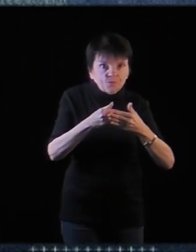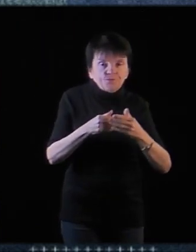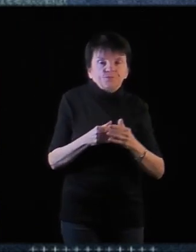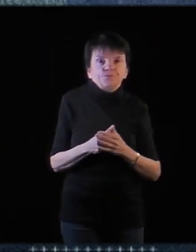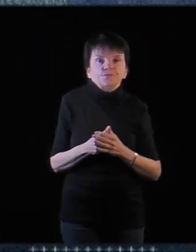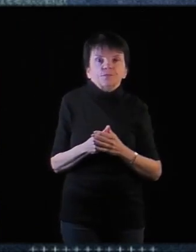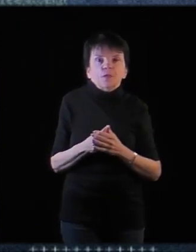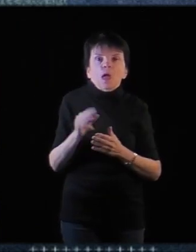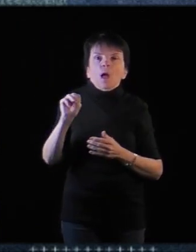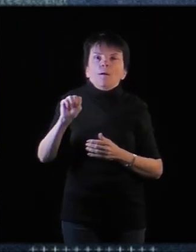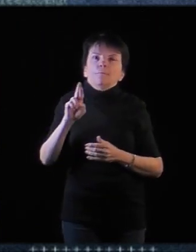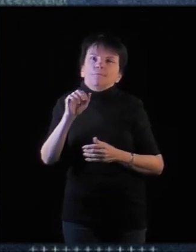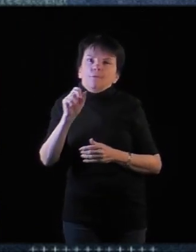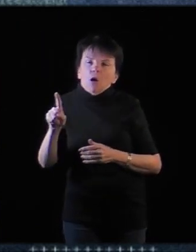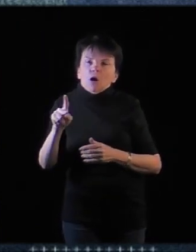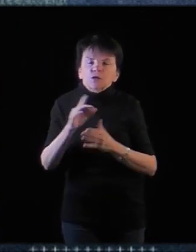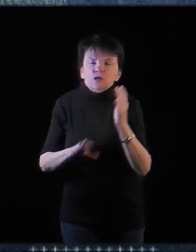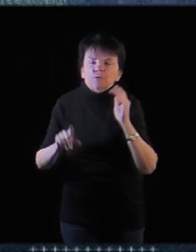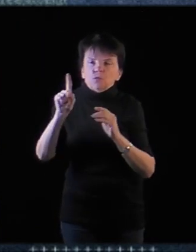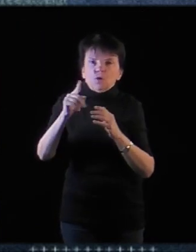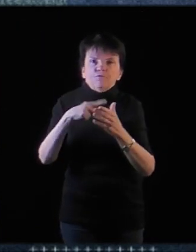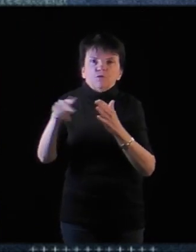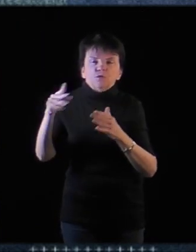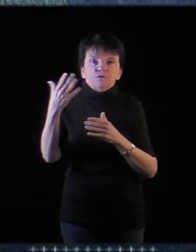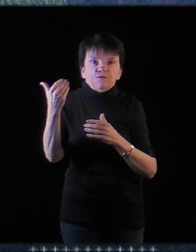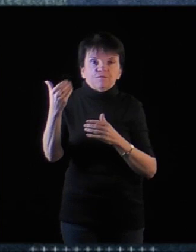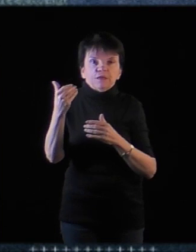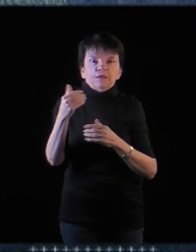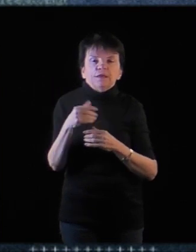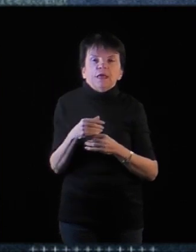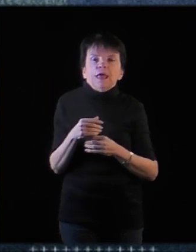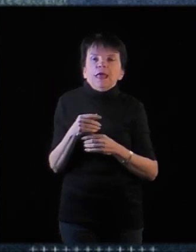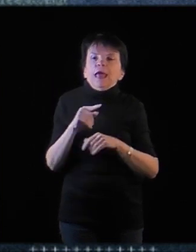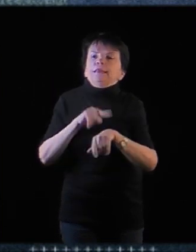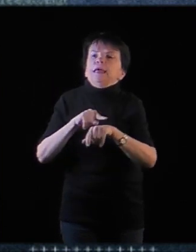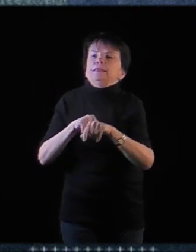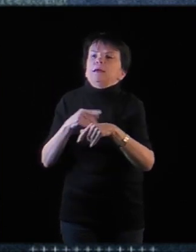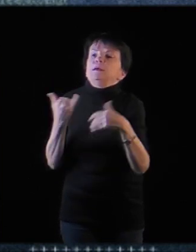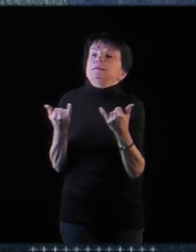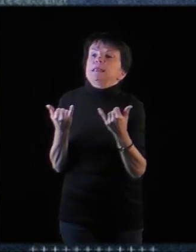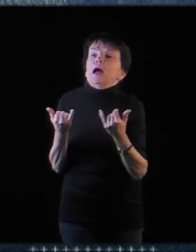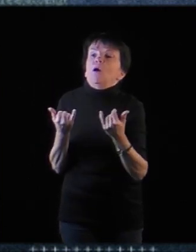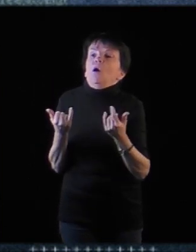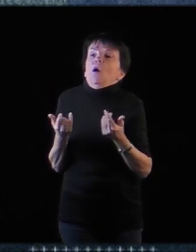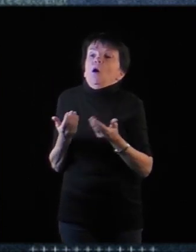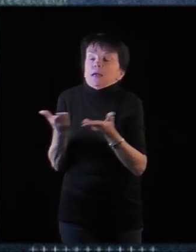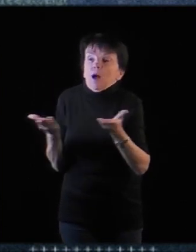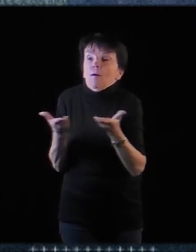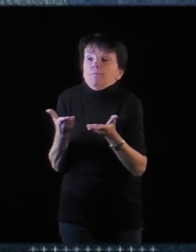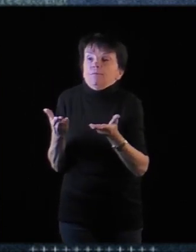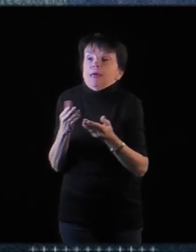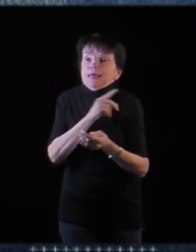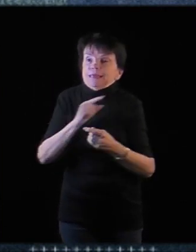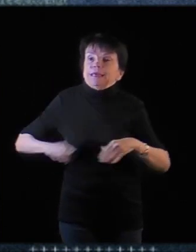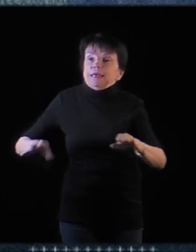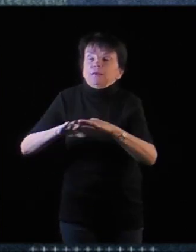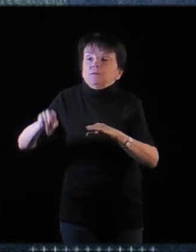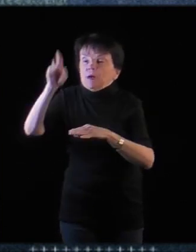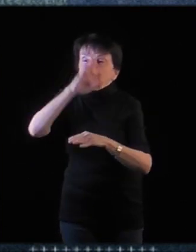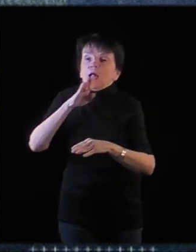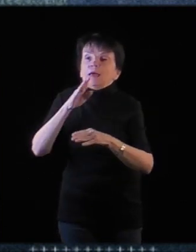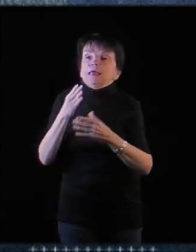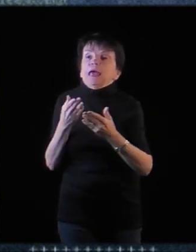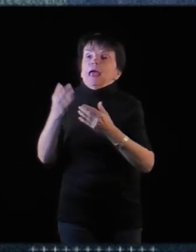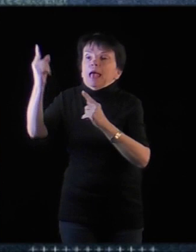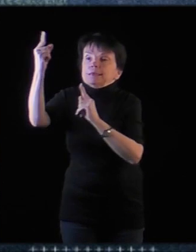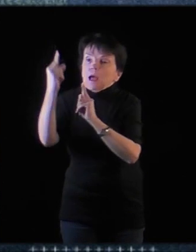In Mark's gospel, chapter 1, verse 15, it said this way, "The time has now come," he said, "the kingdom of God has come near. Repent